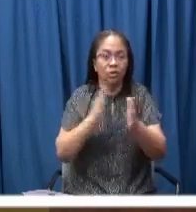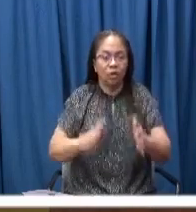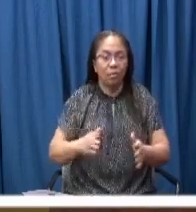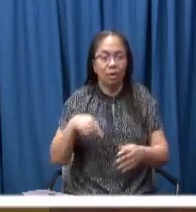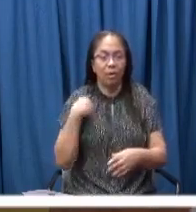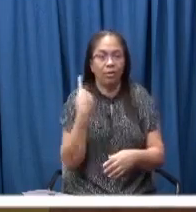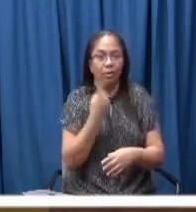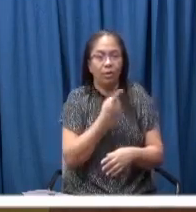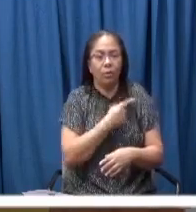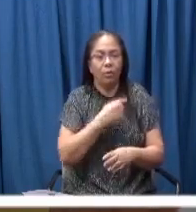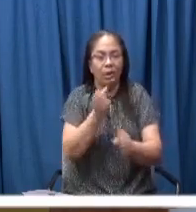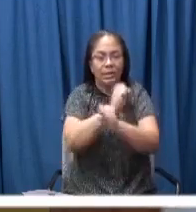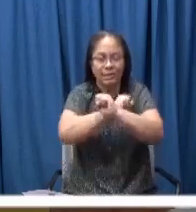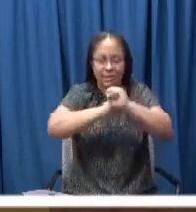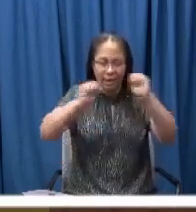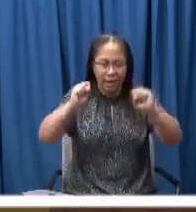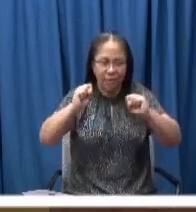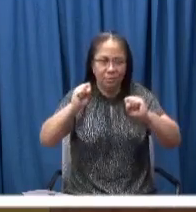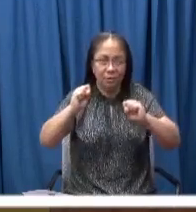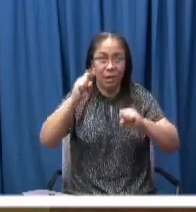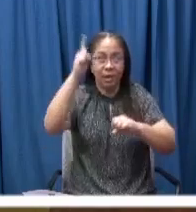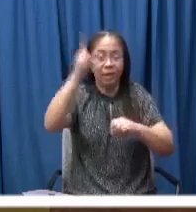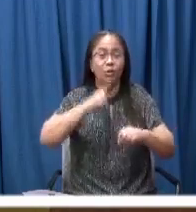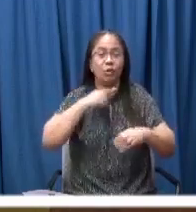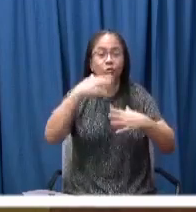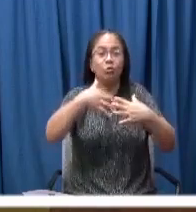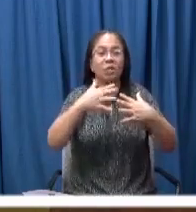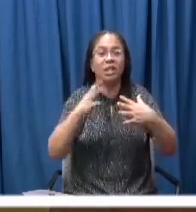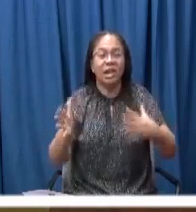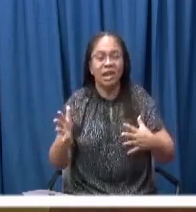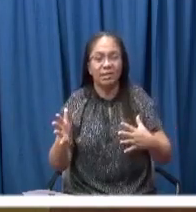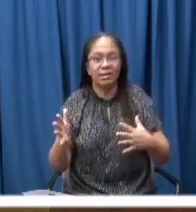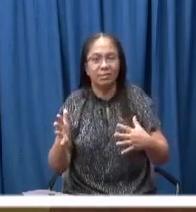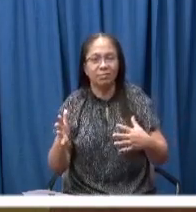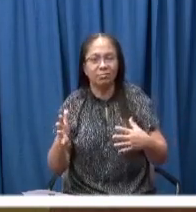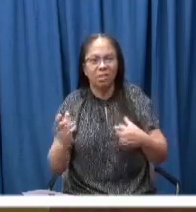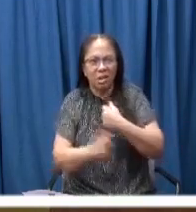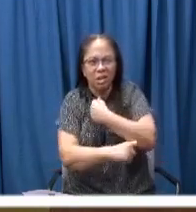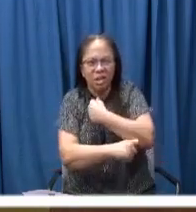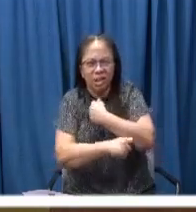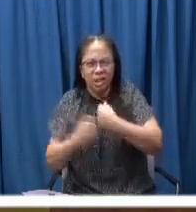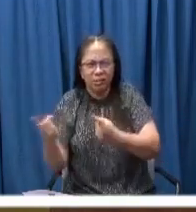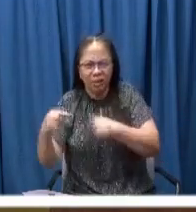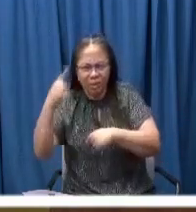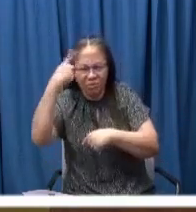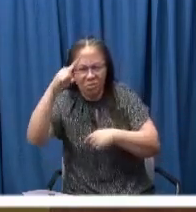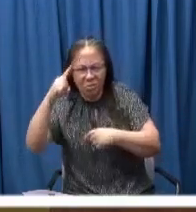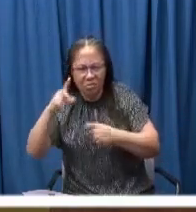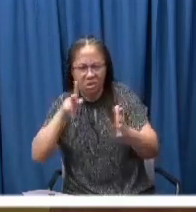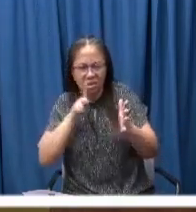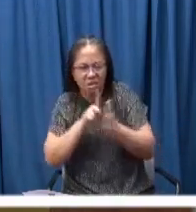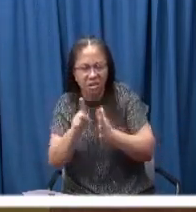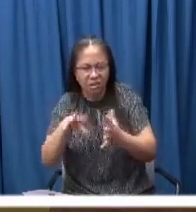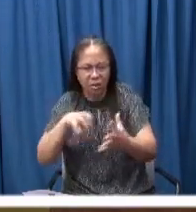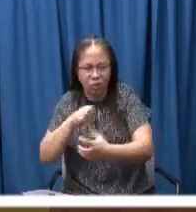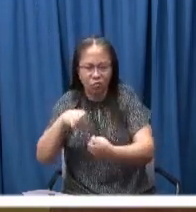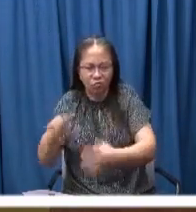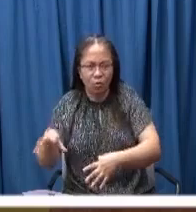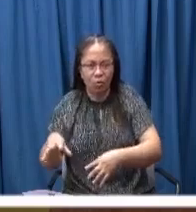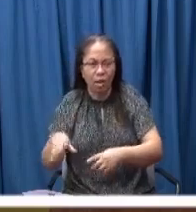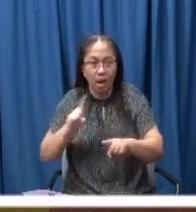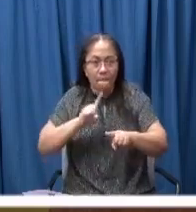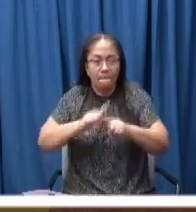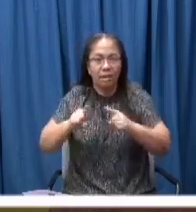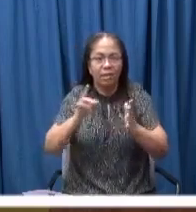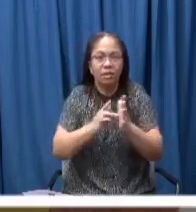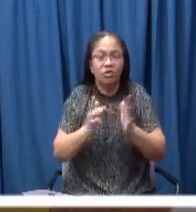Because he is the gate and there is no other gate. The thief comes to steal and to destroy and to kill. But he comes that